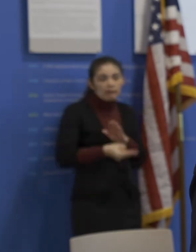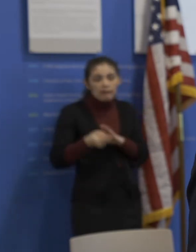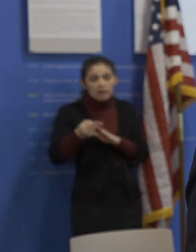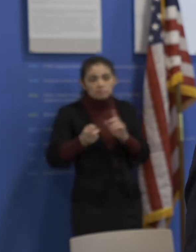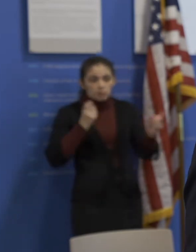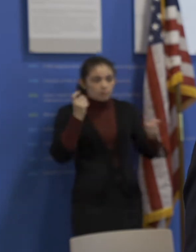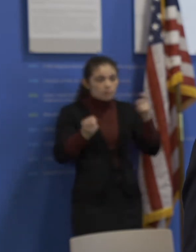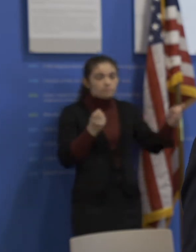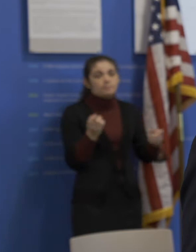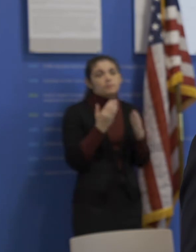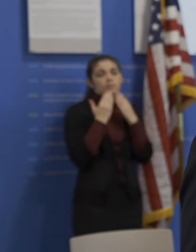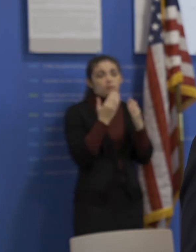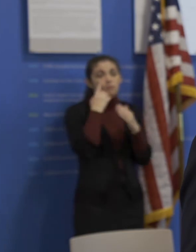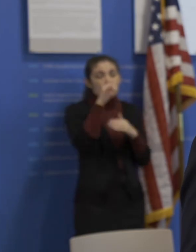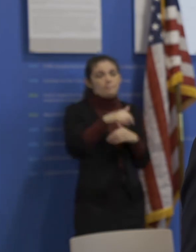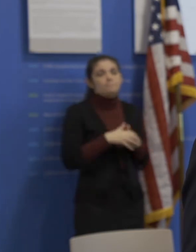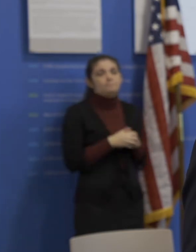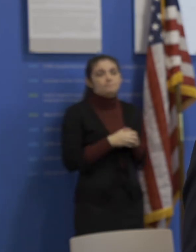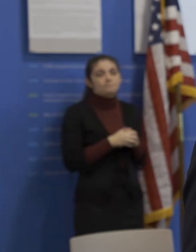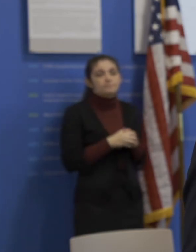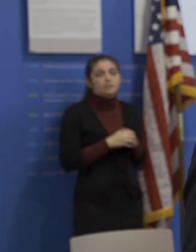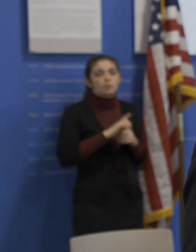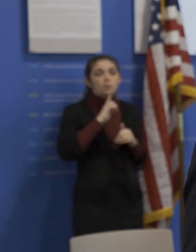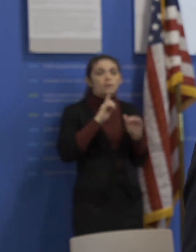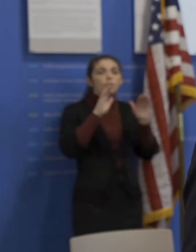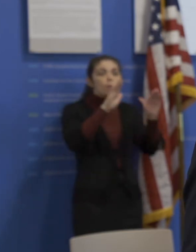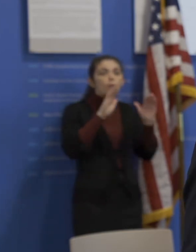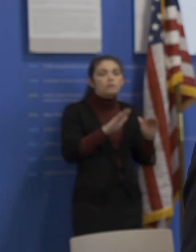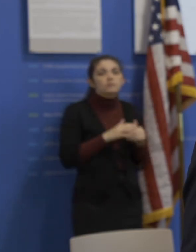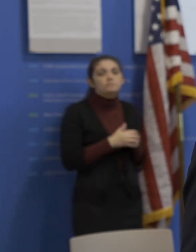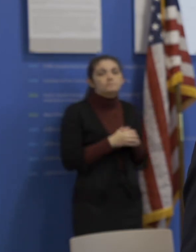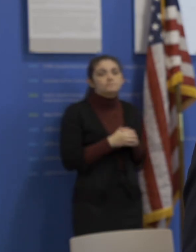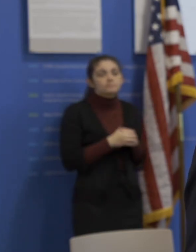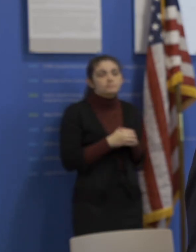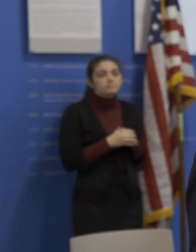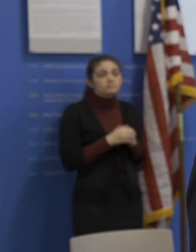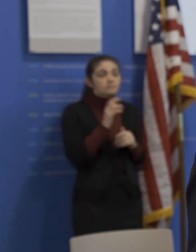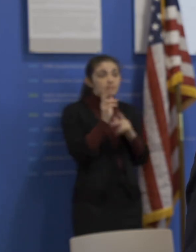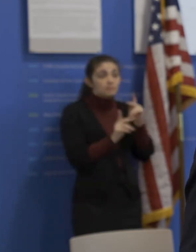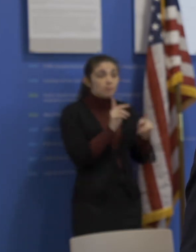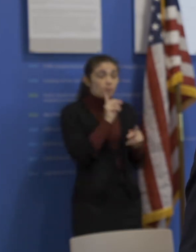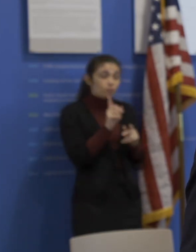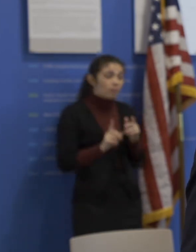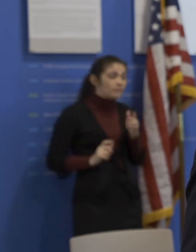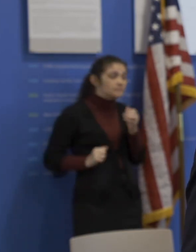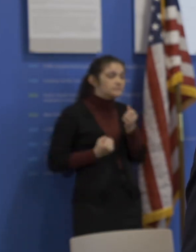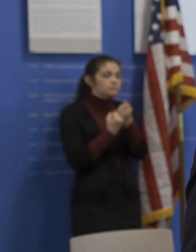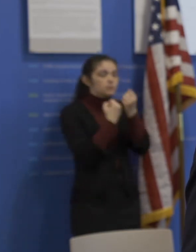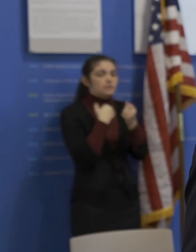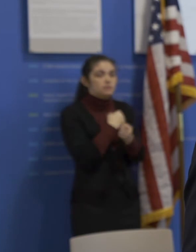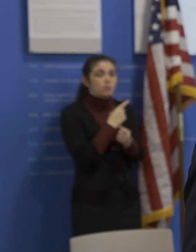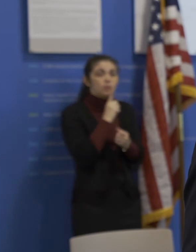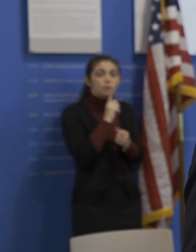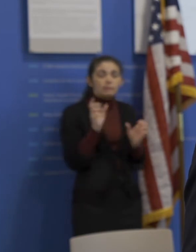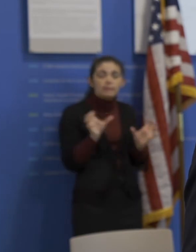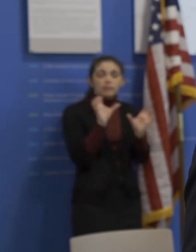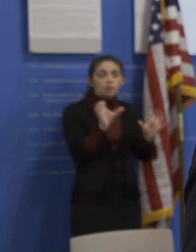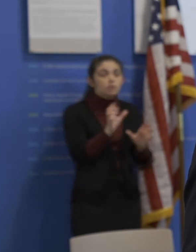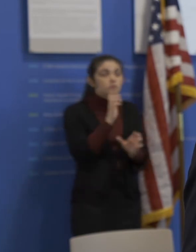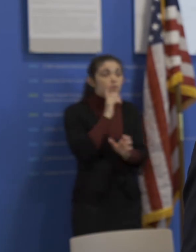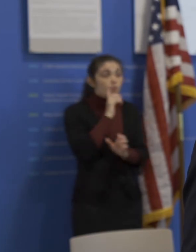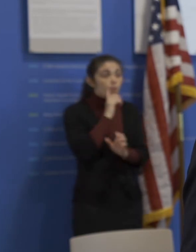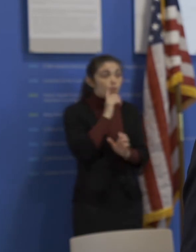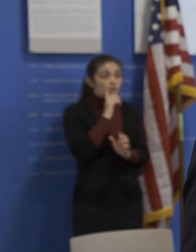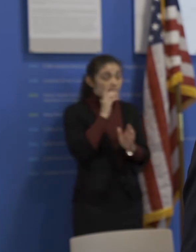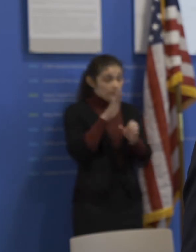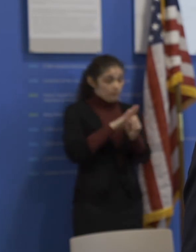I wanted to thank them for that. It's been a wonderful asset. People have stepped up, and we encourage your support for local